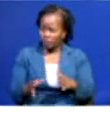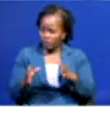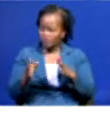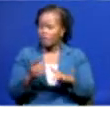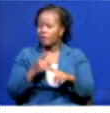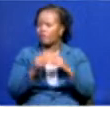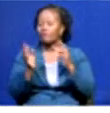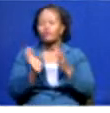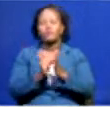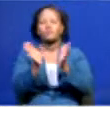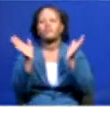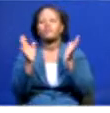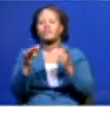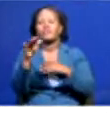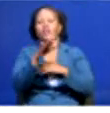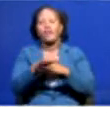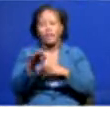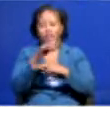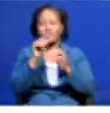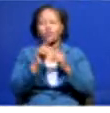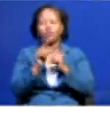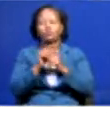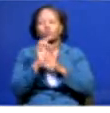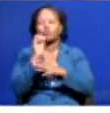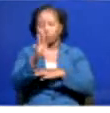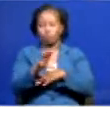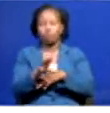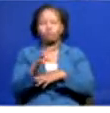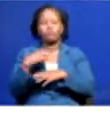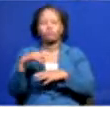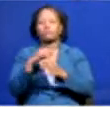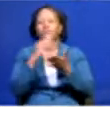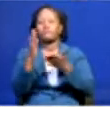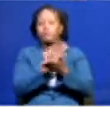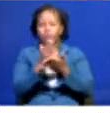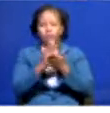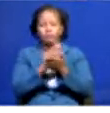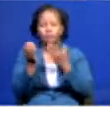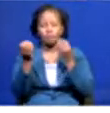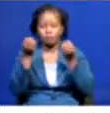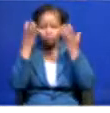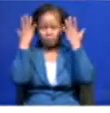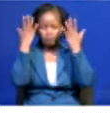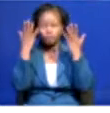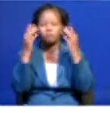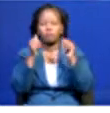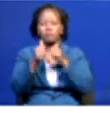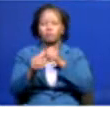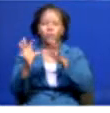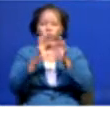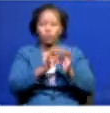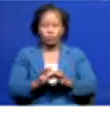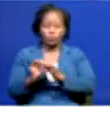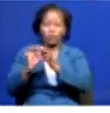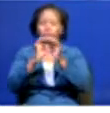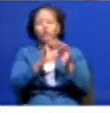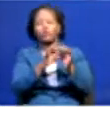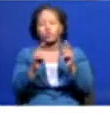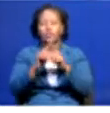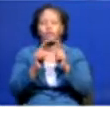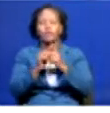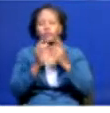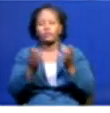diverse sectors enlarges our shared understanding, fosters collaboration,